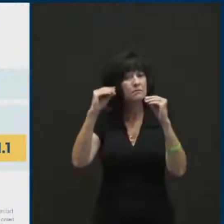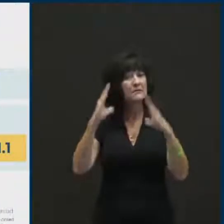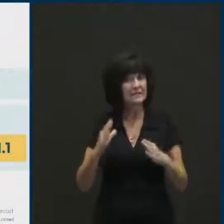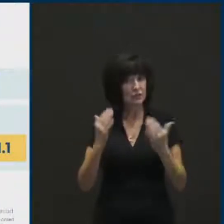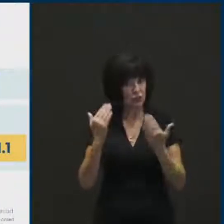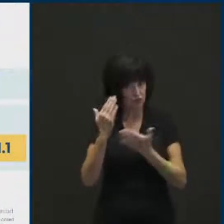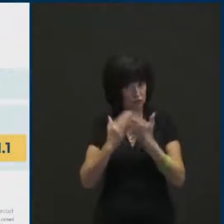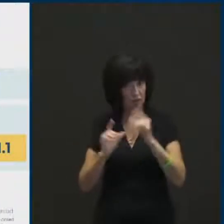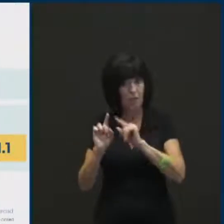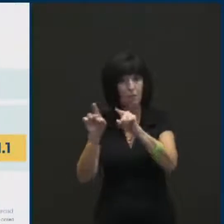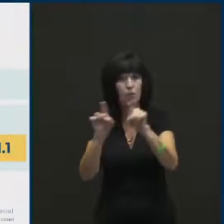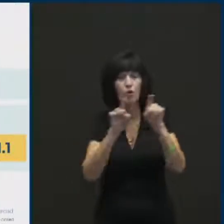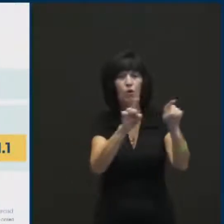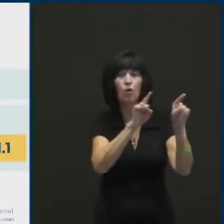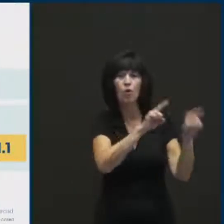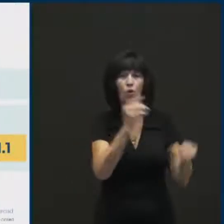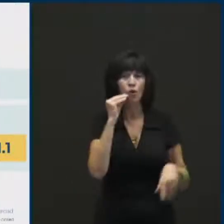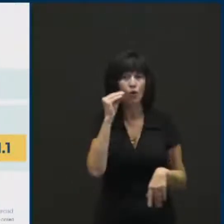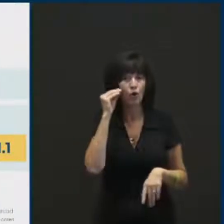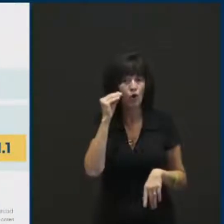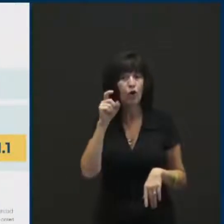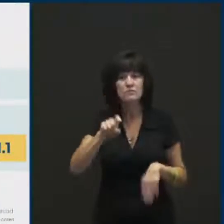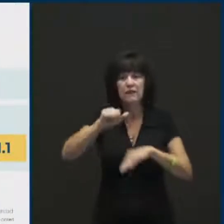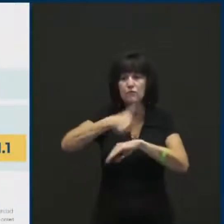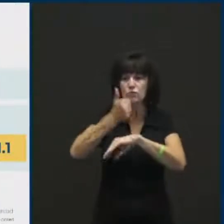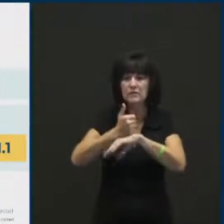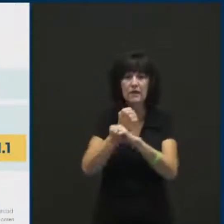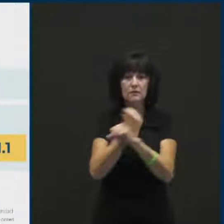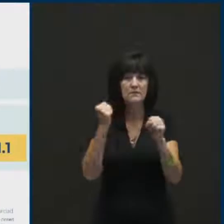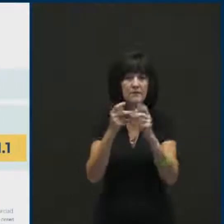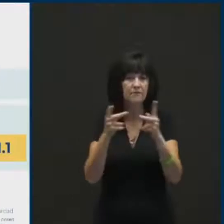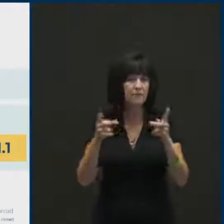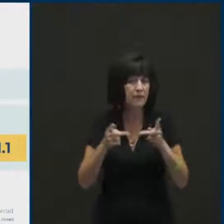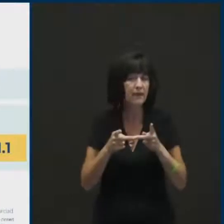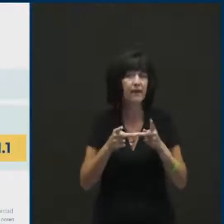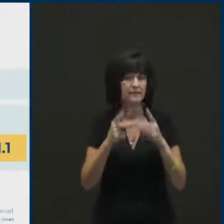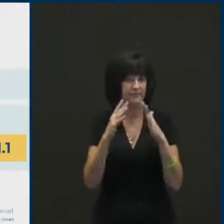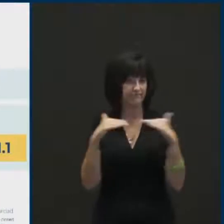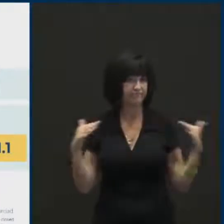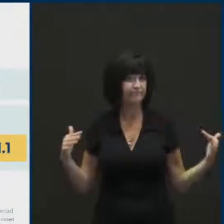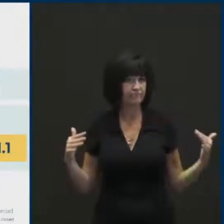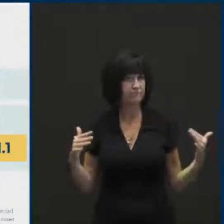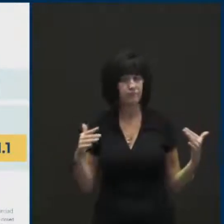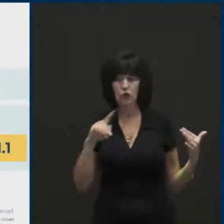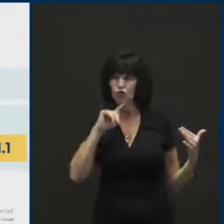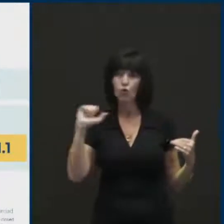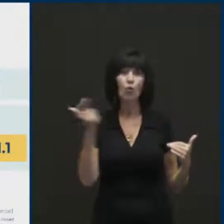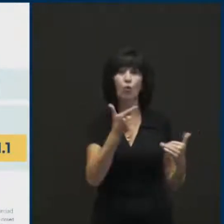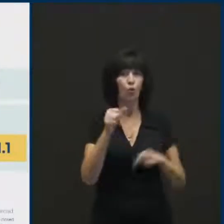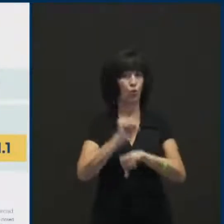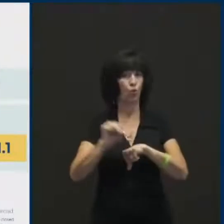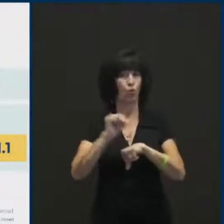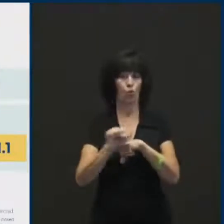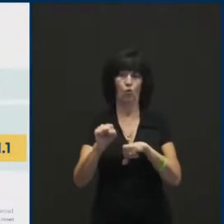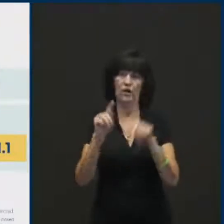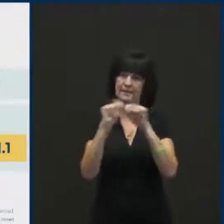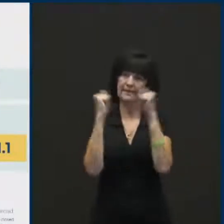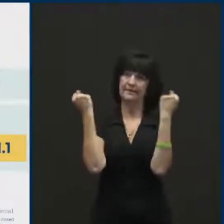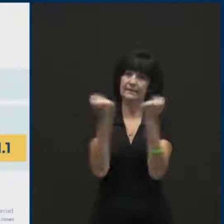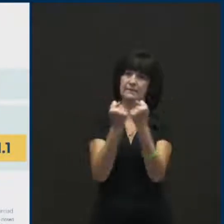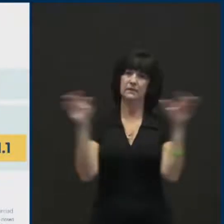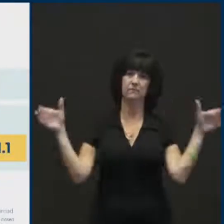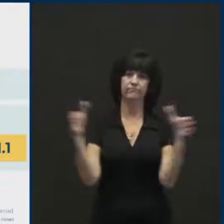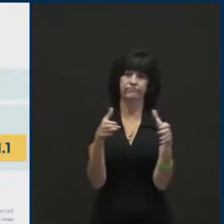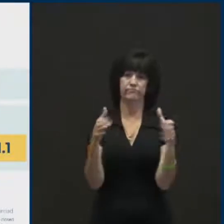child care facility. And we just need to be a big team there as we gradually reopen, and we're seeing that in districts